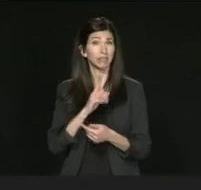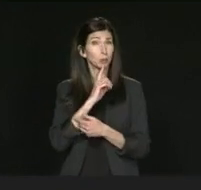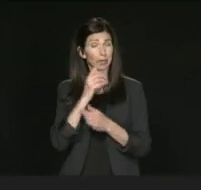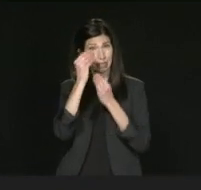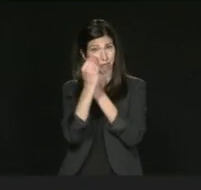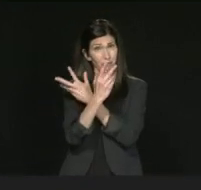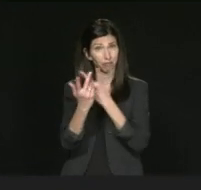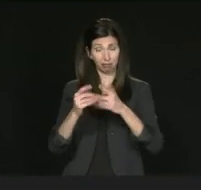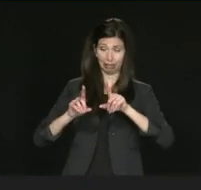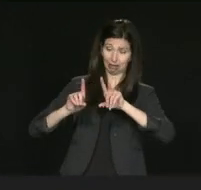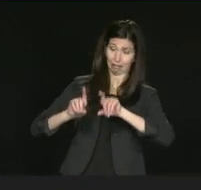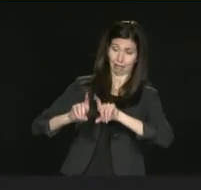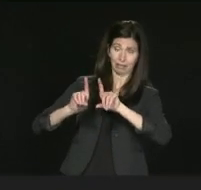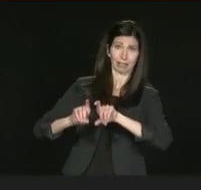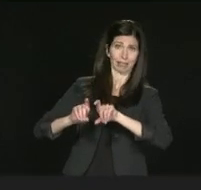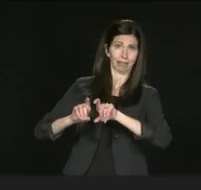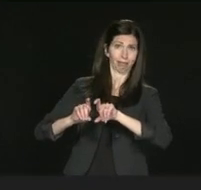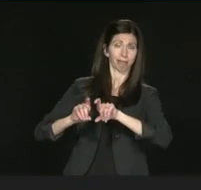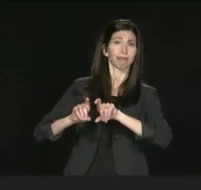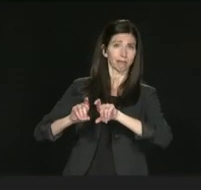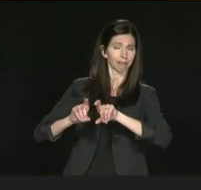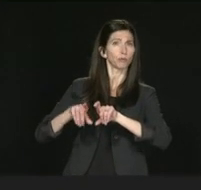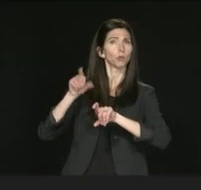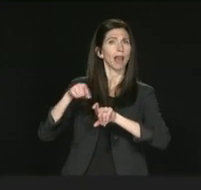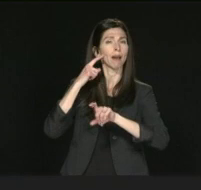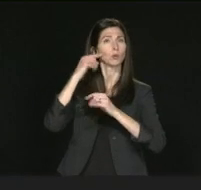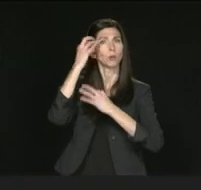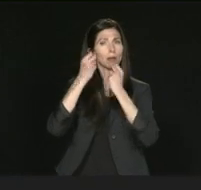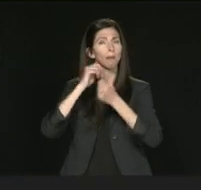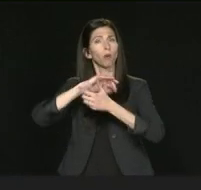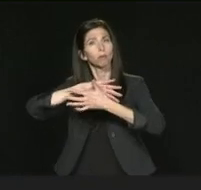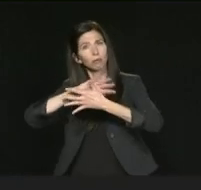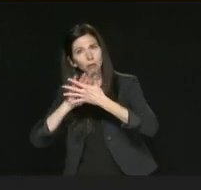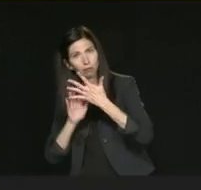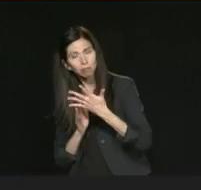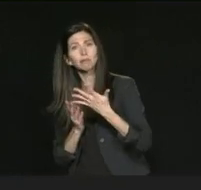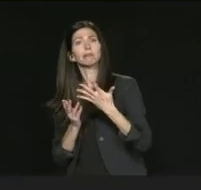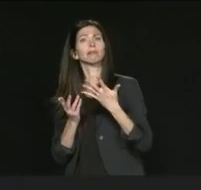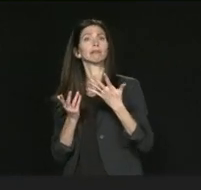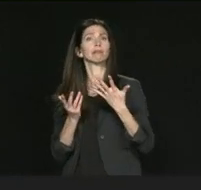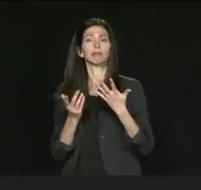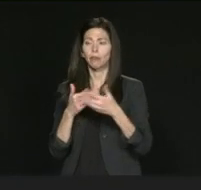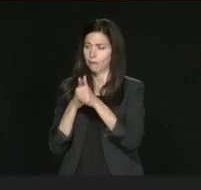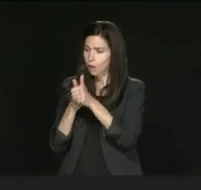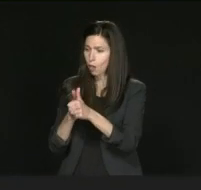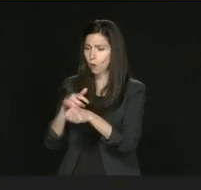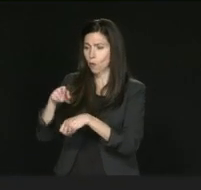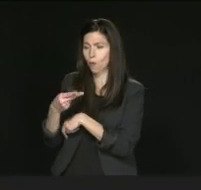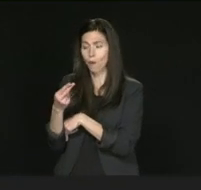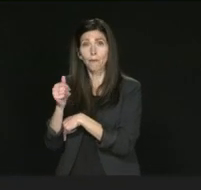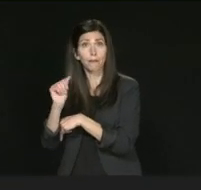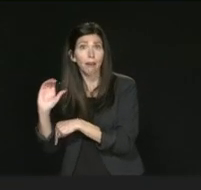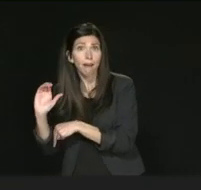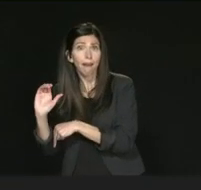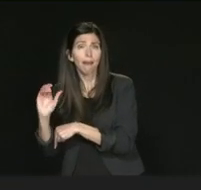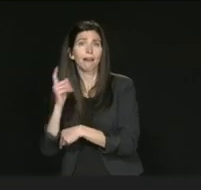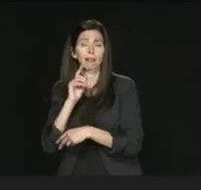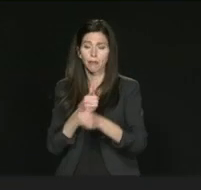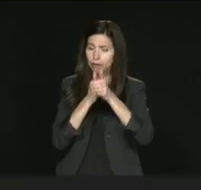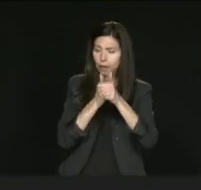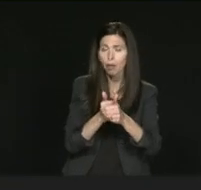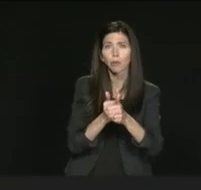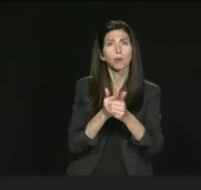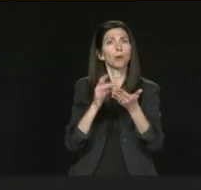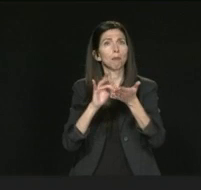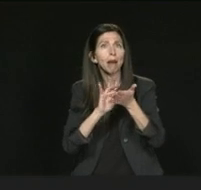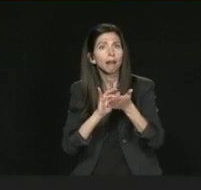according to public health principles and medical principles to perform the right tests of the right people at